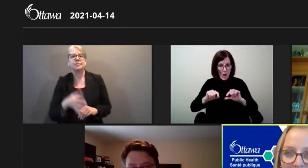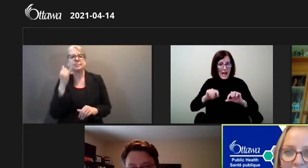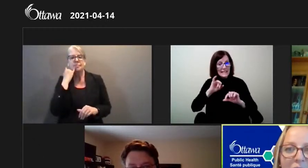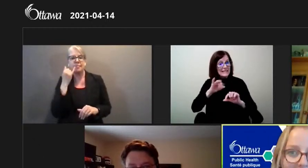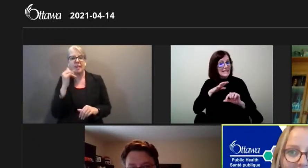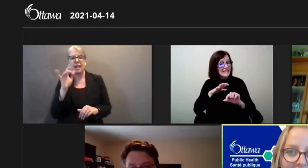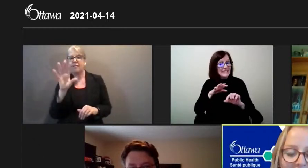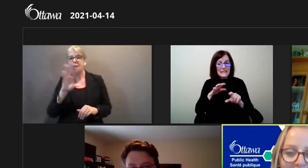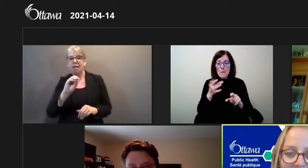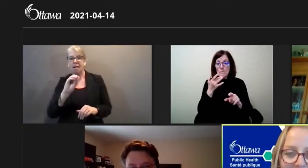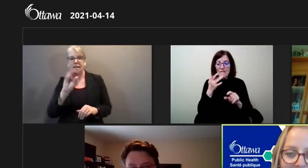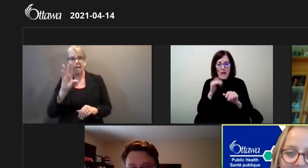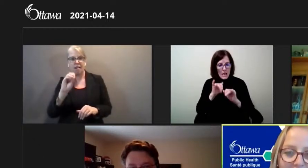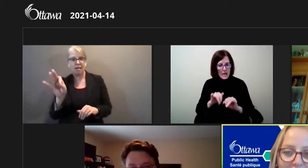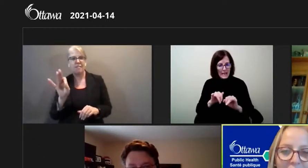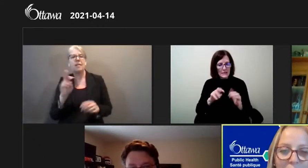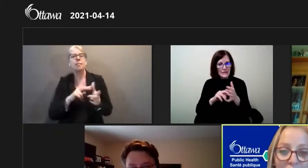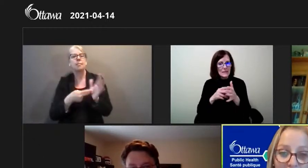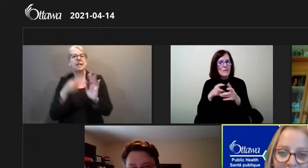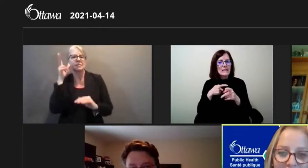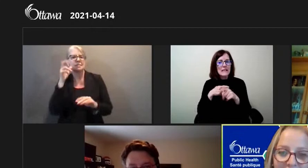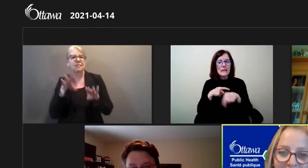will listen to the floor.